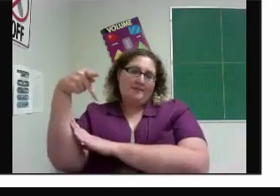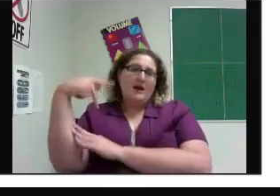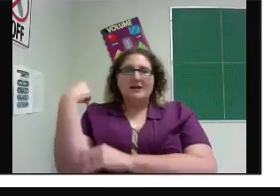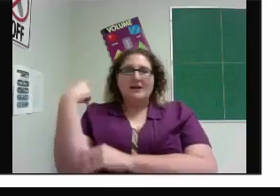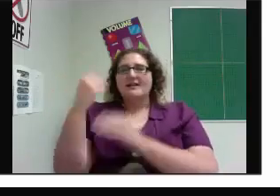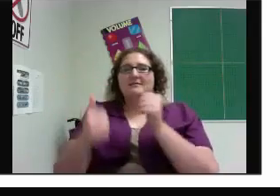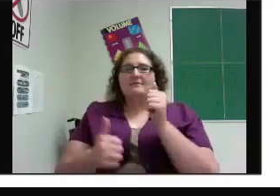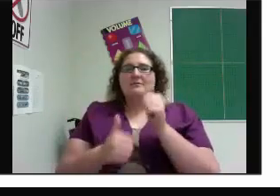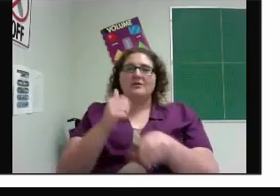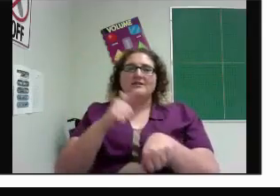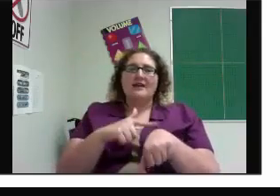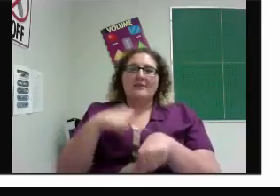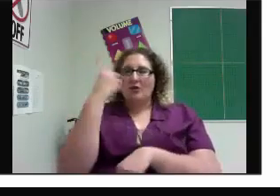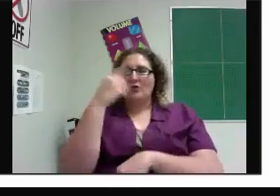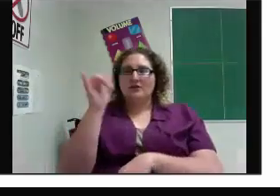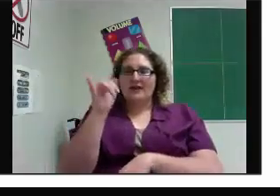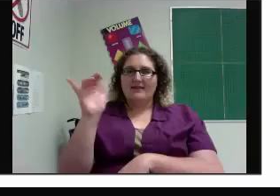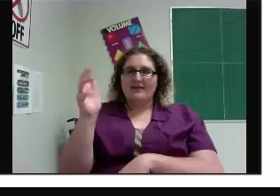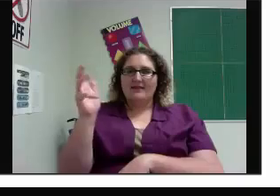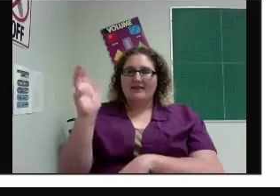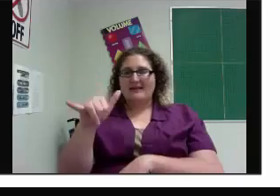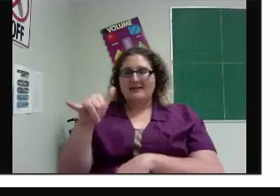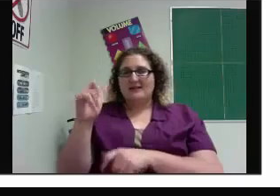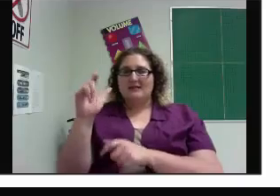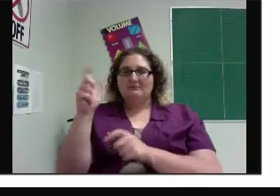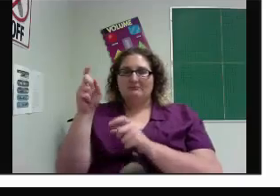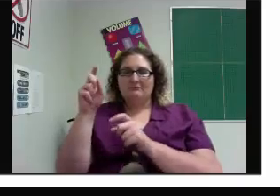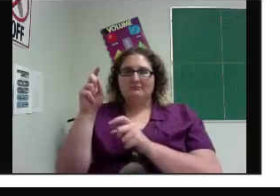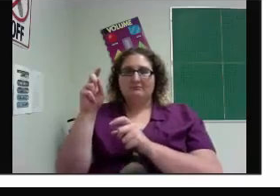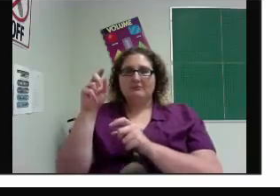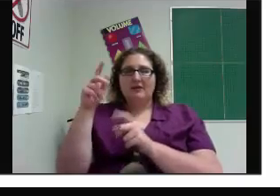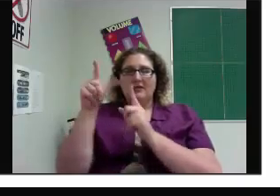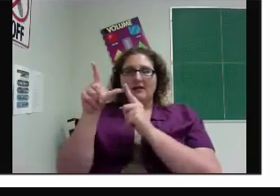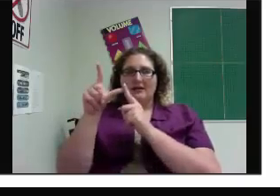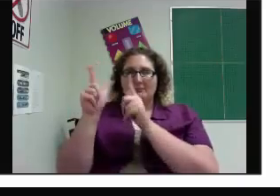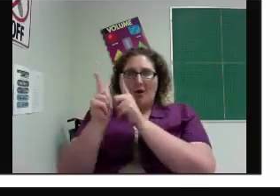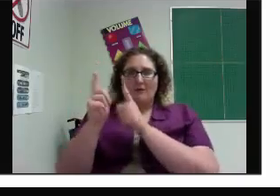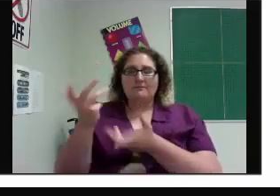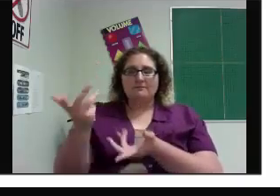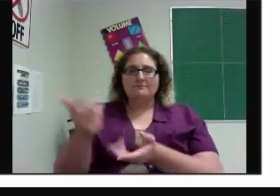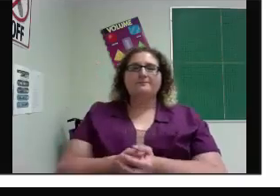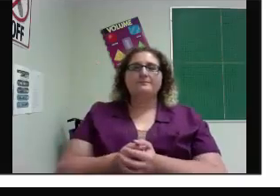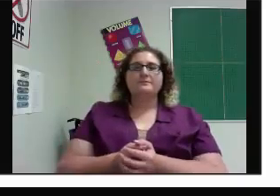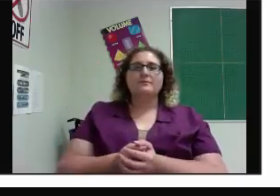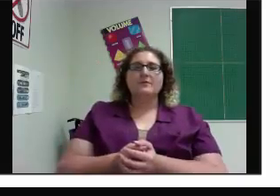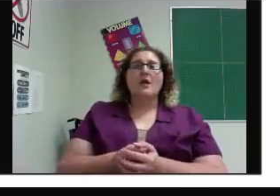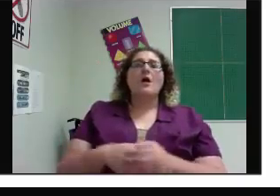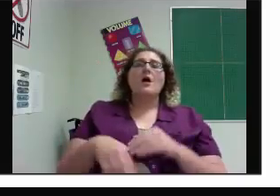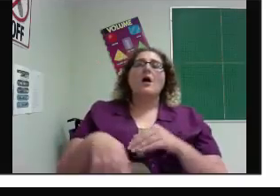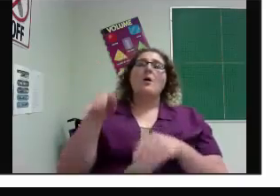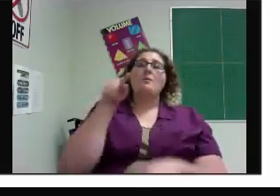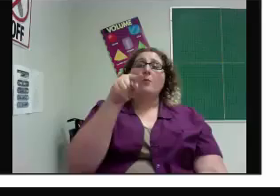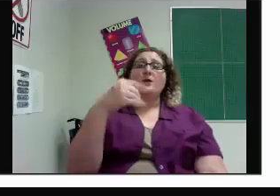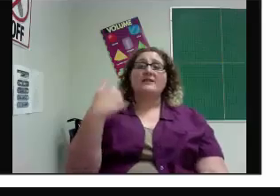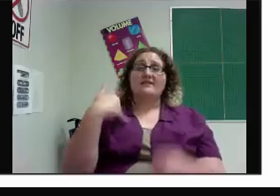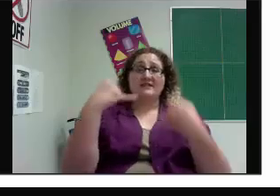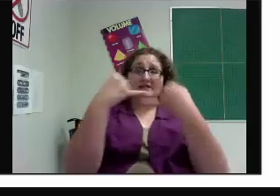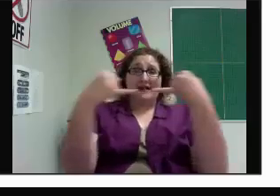it looks like that uppercase letter is italicsed. Vocabulary, it says points that lie on the same line are